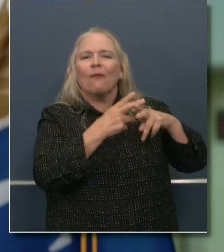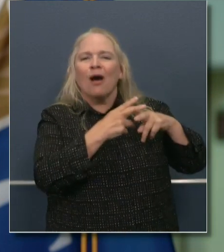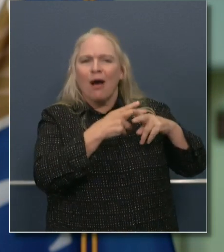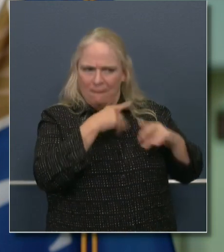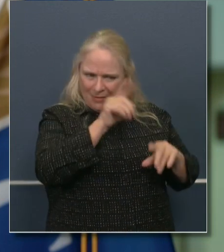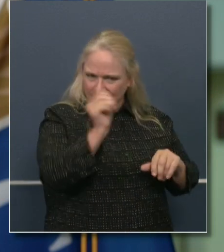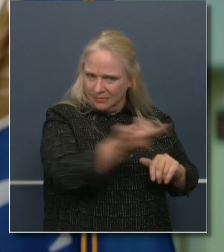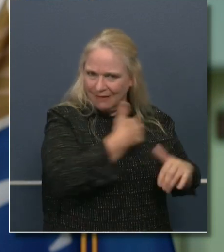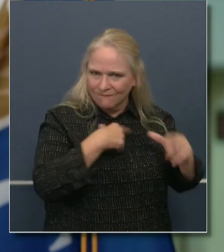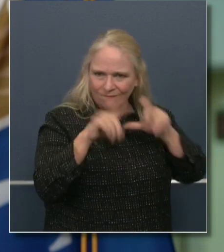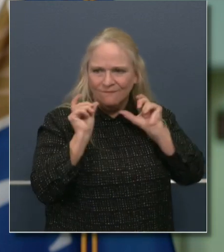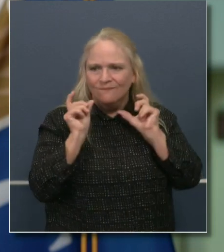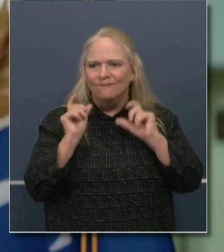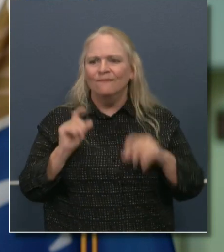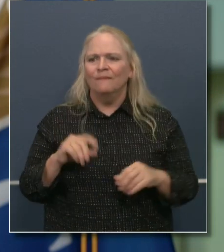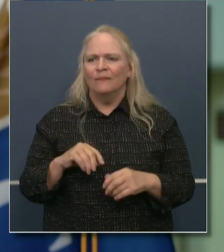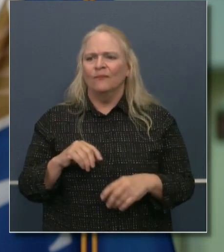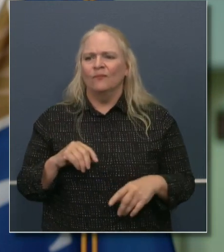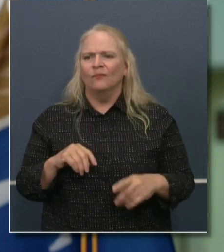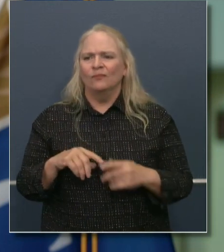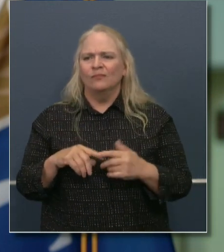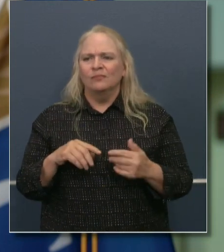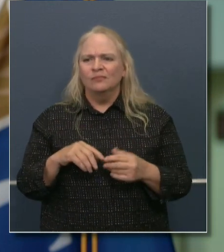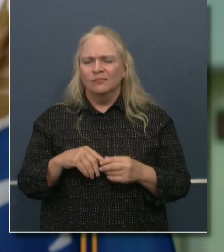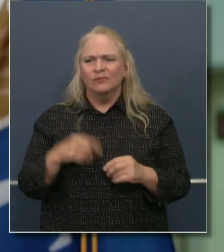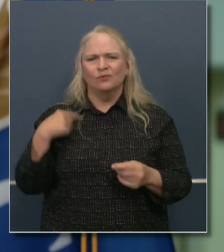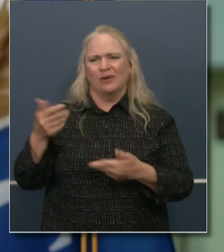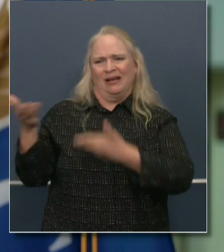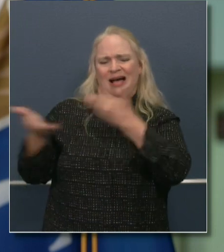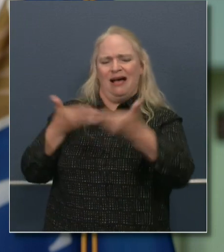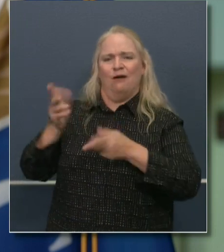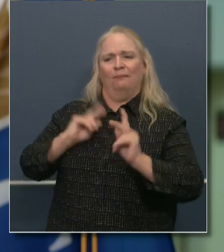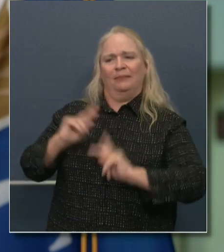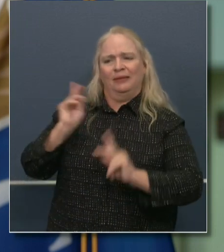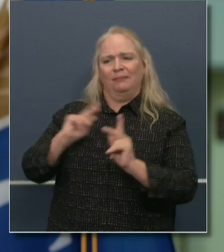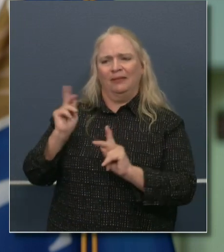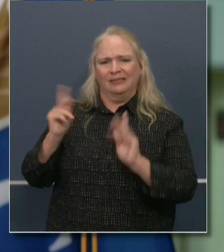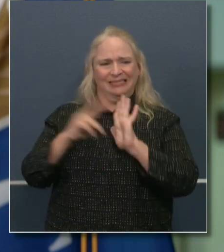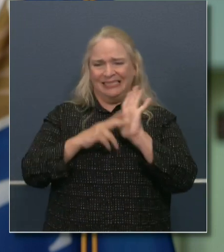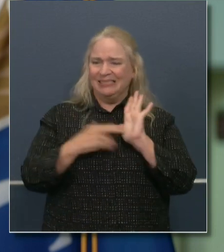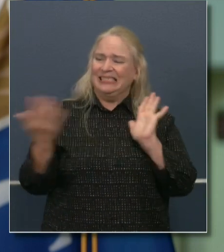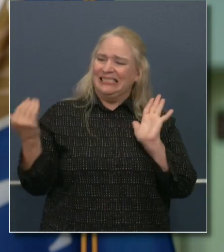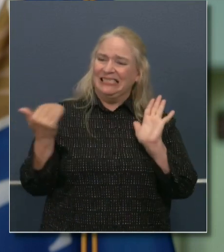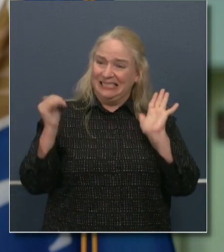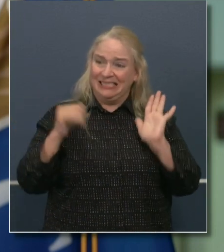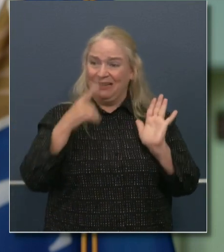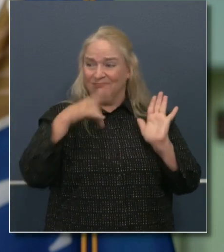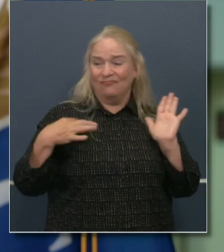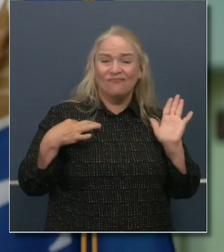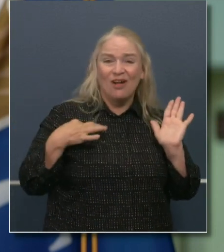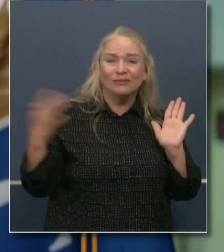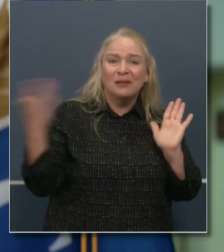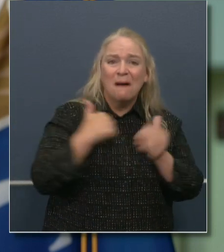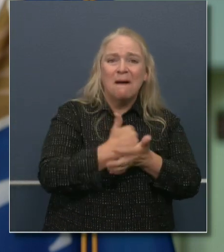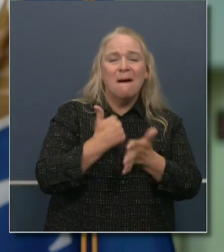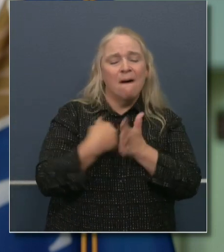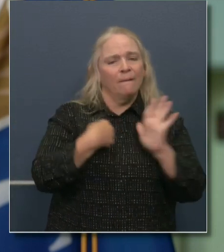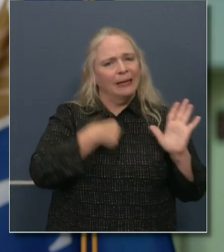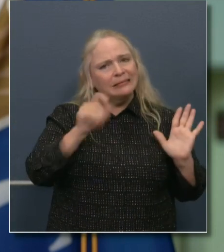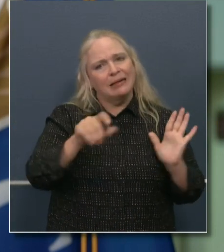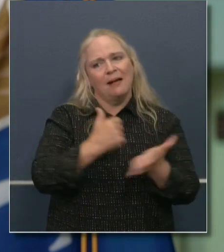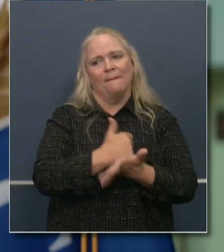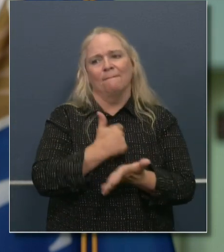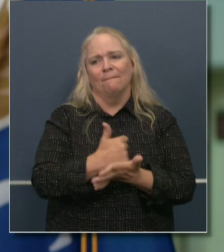to identify as critical, additional healthcare resources to provide levels of expertise where there may